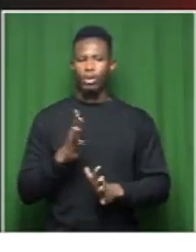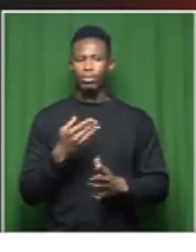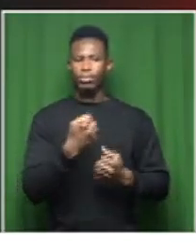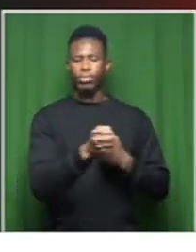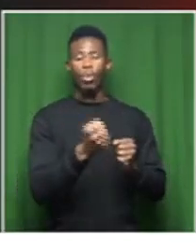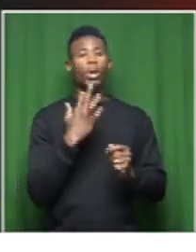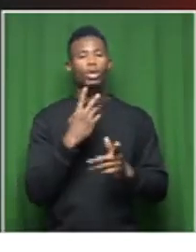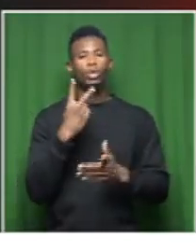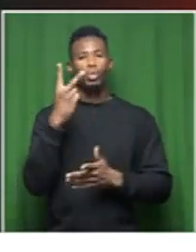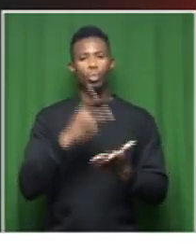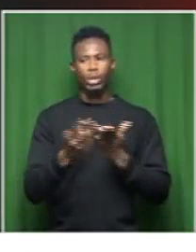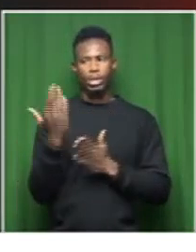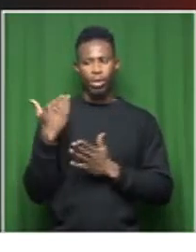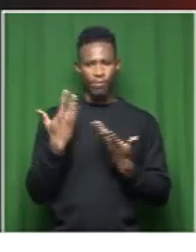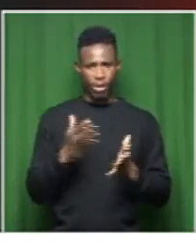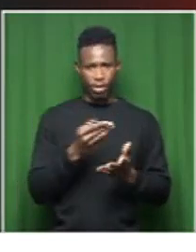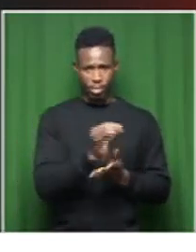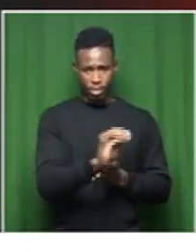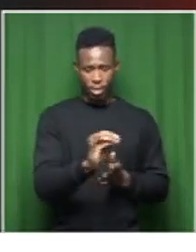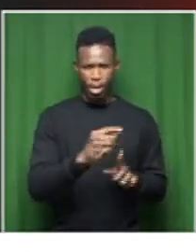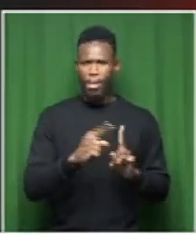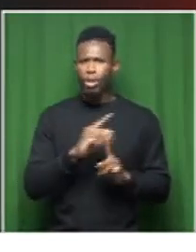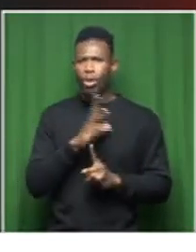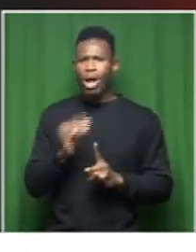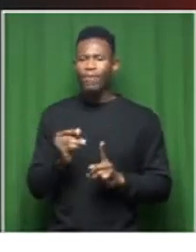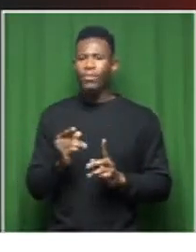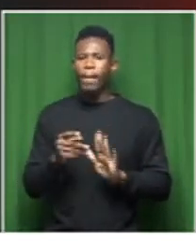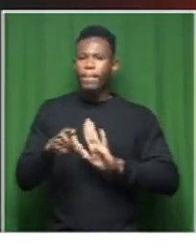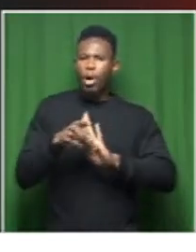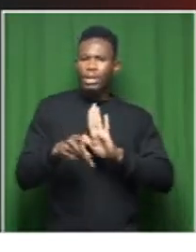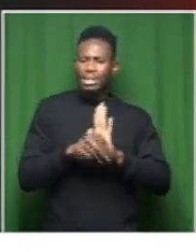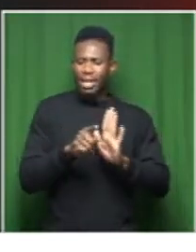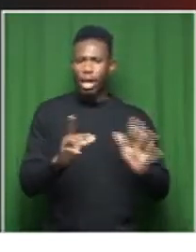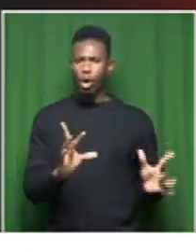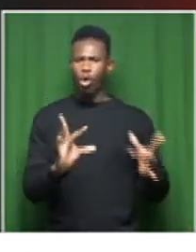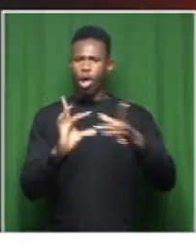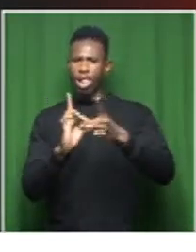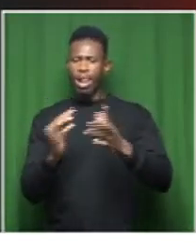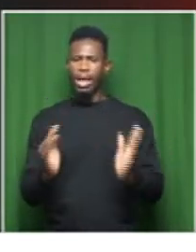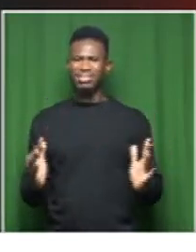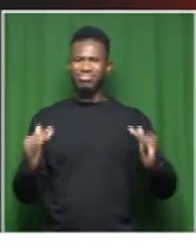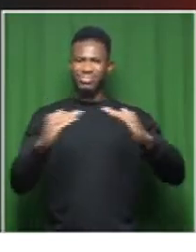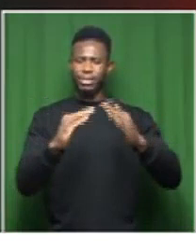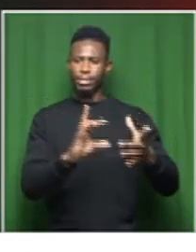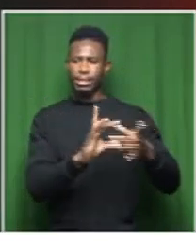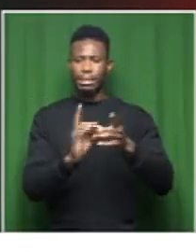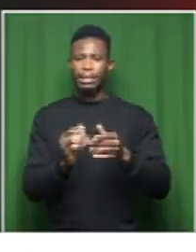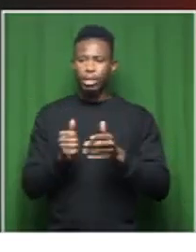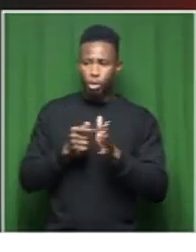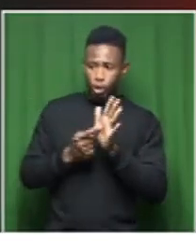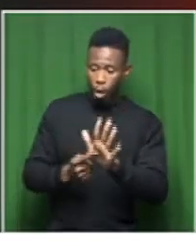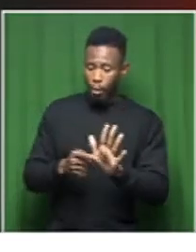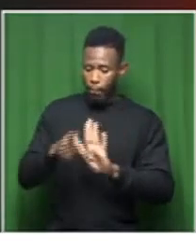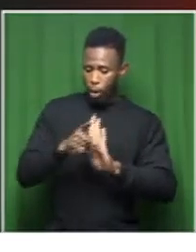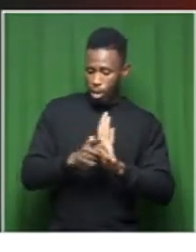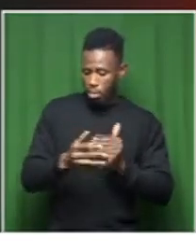no overarching policy that connects them together and say this is the policy direction. Now, this